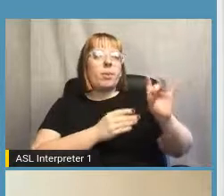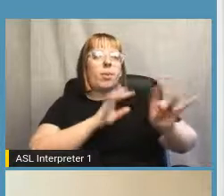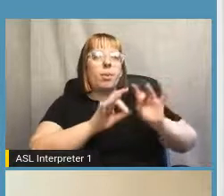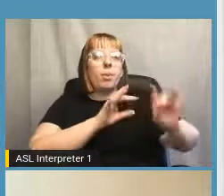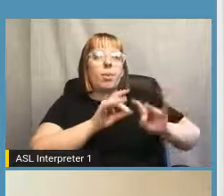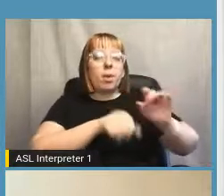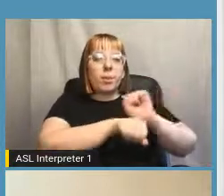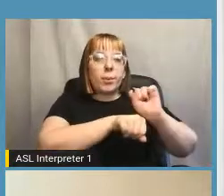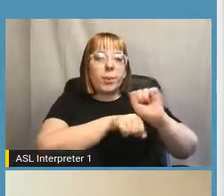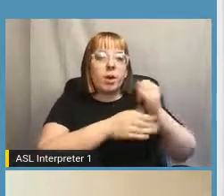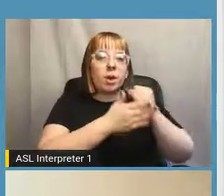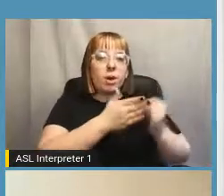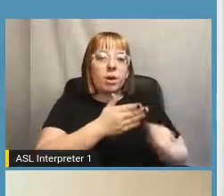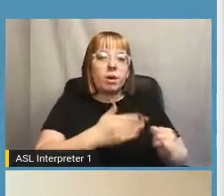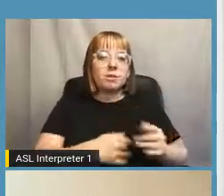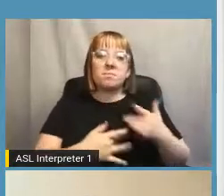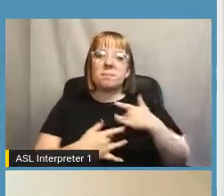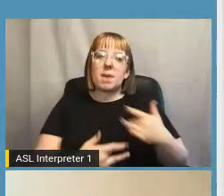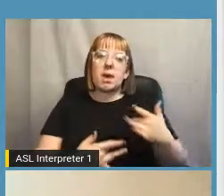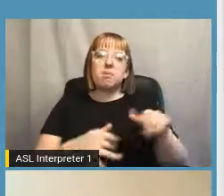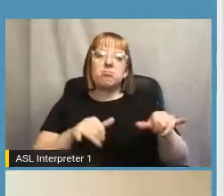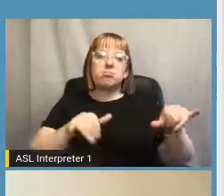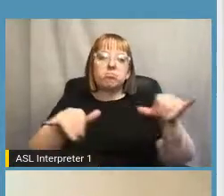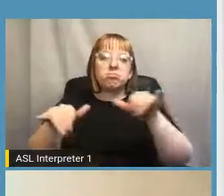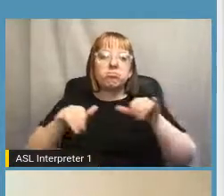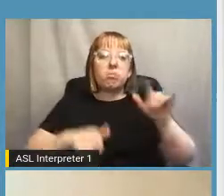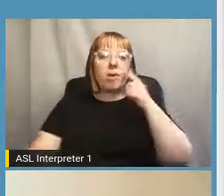box layout for exhibition.